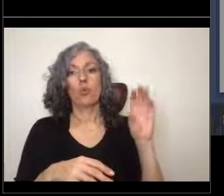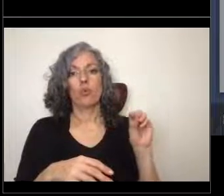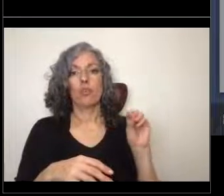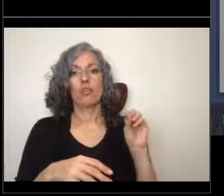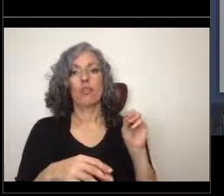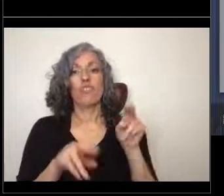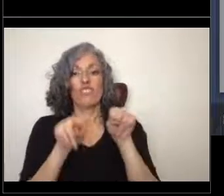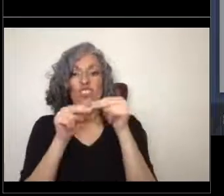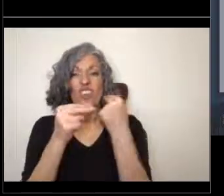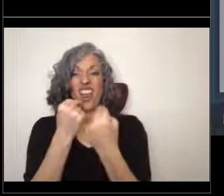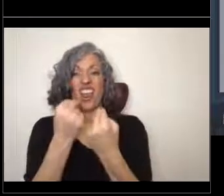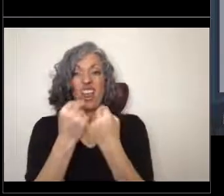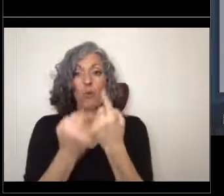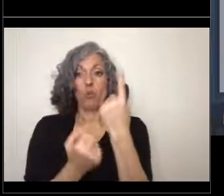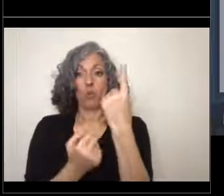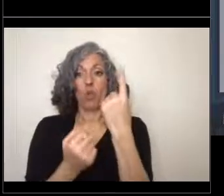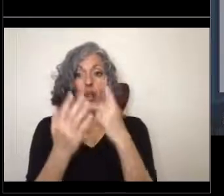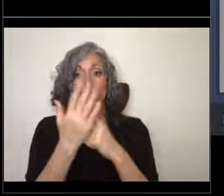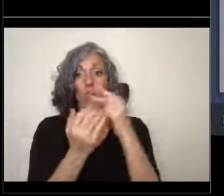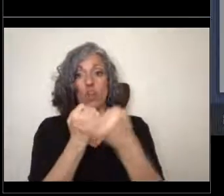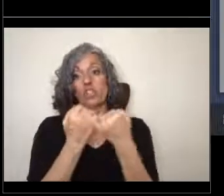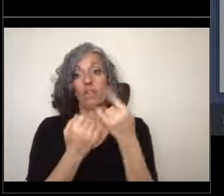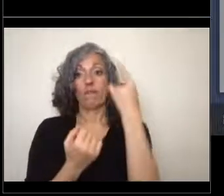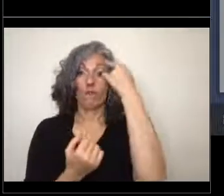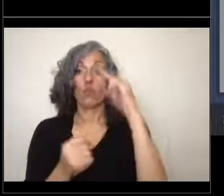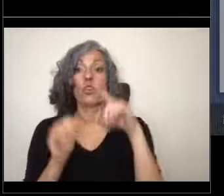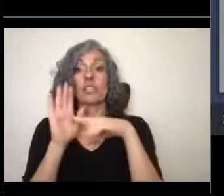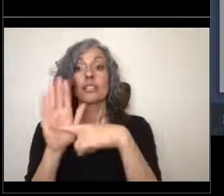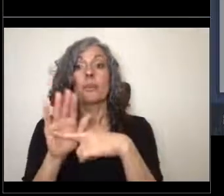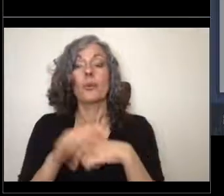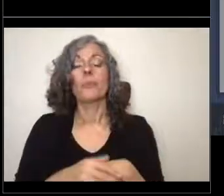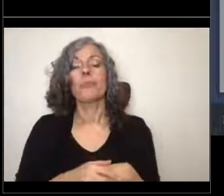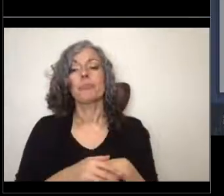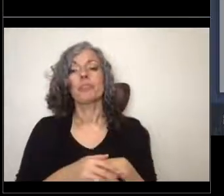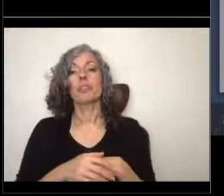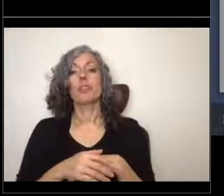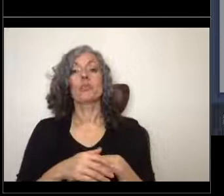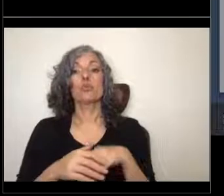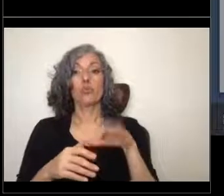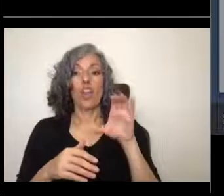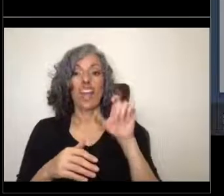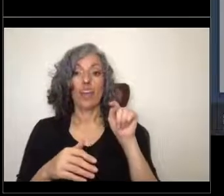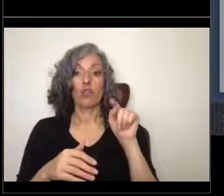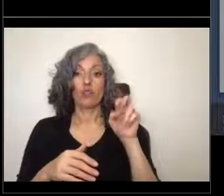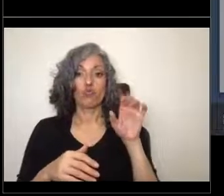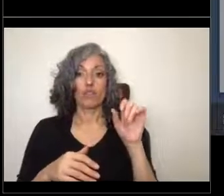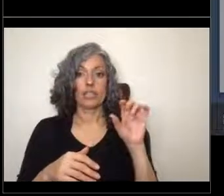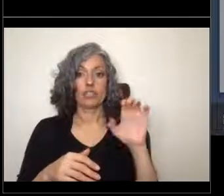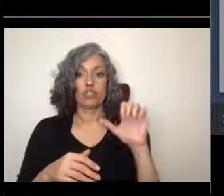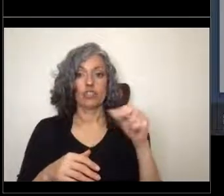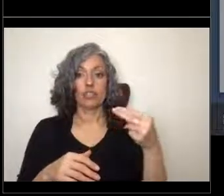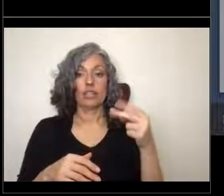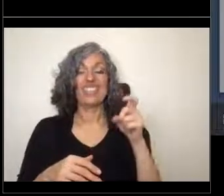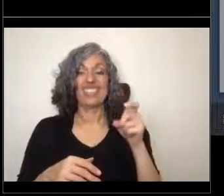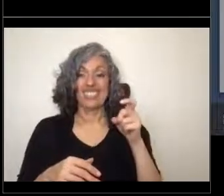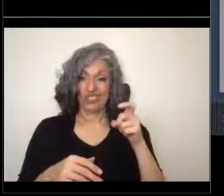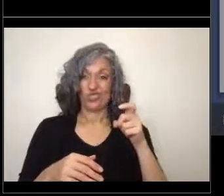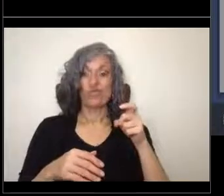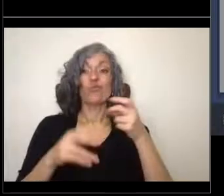projects, just as an example. So outreach needs to be significantly beefed up, I would